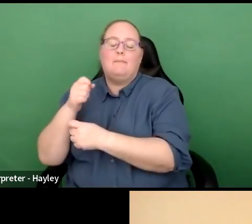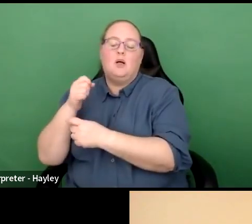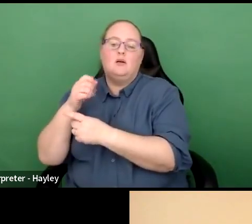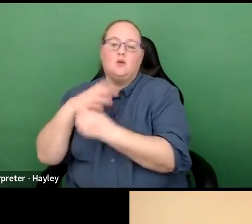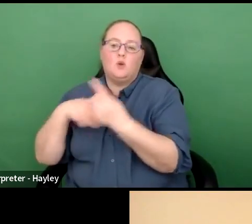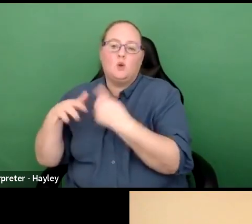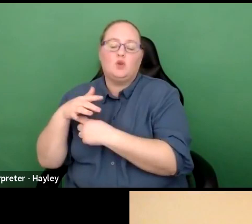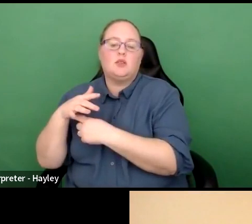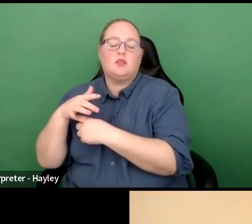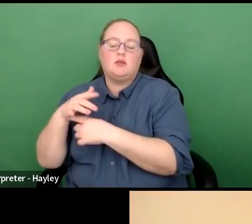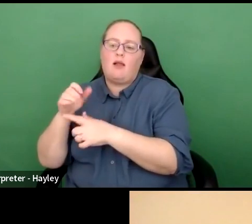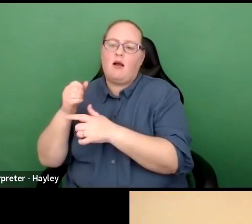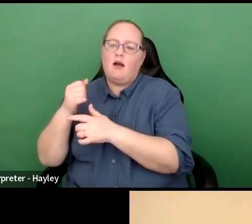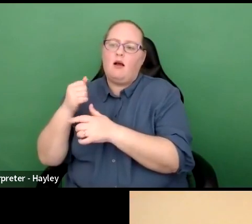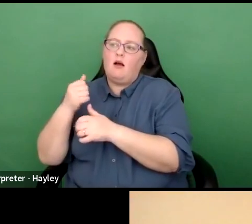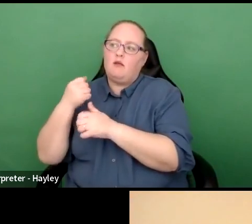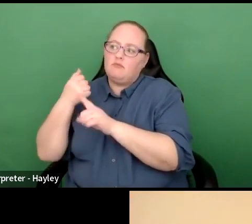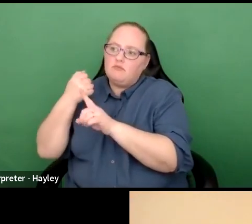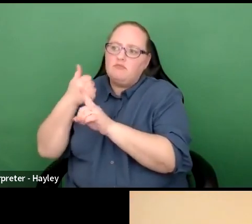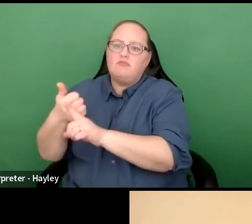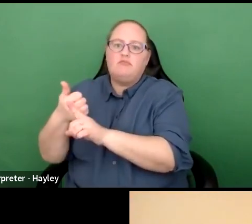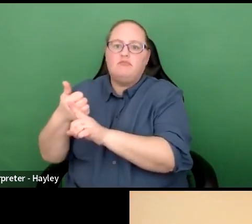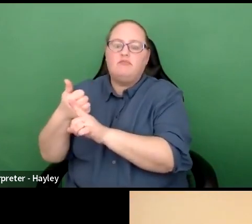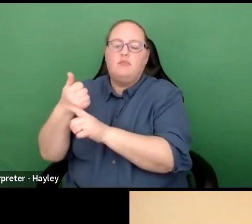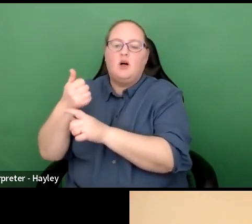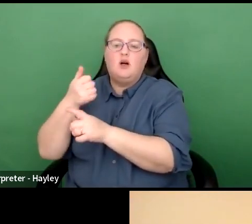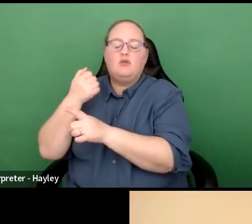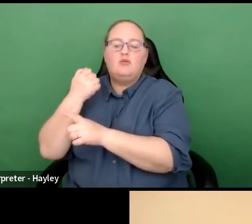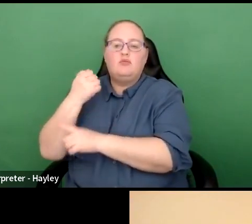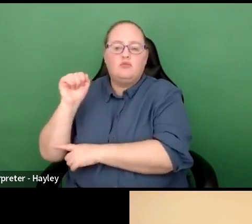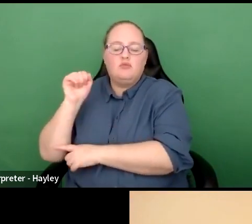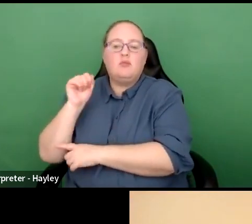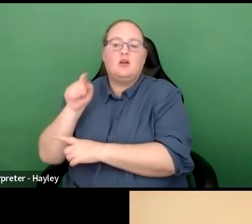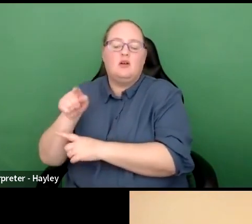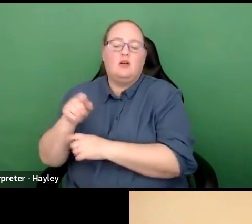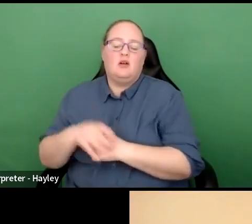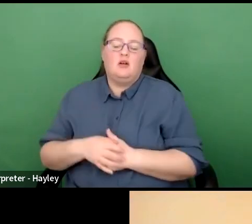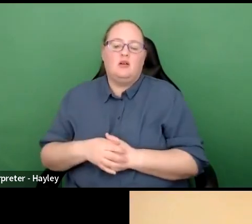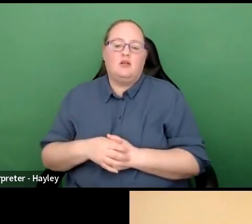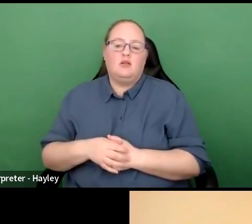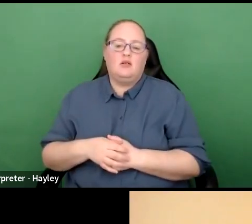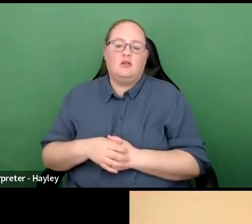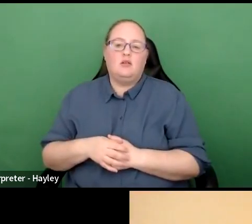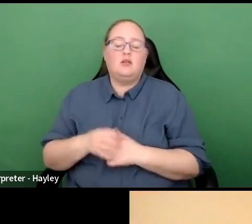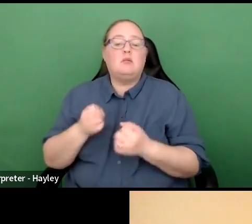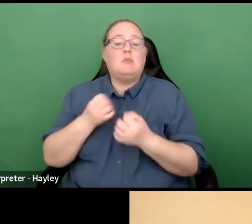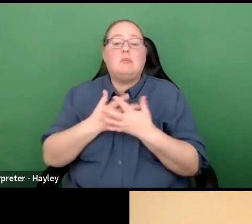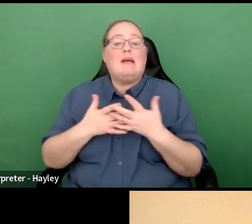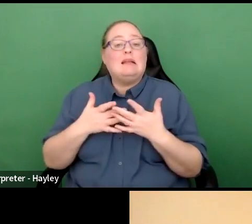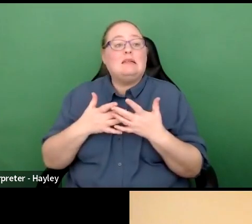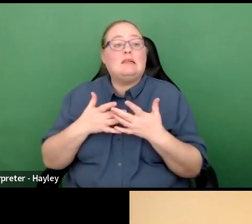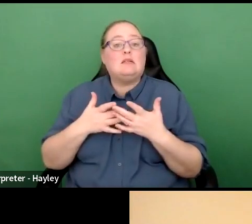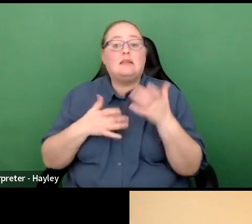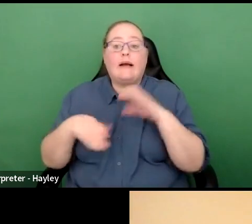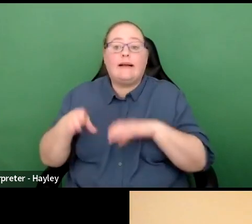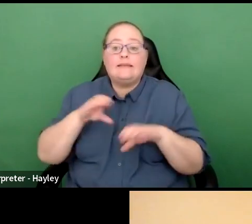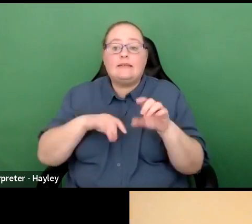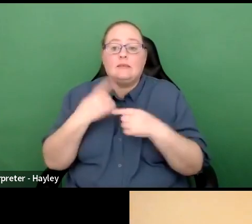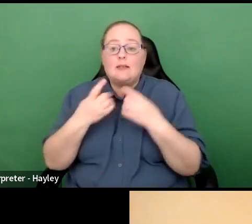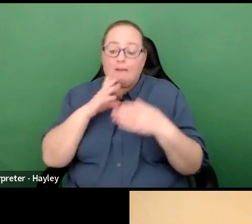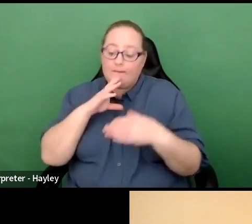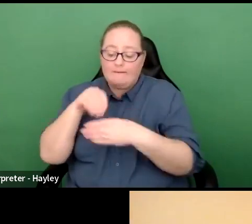who just decided to stay away from that route. And many scientists didn't join the Communist Party.